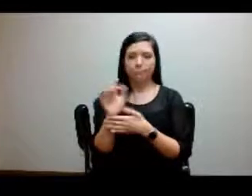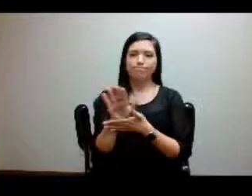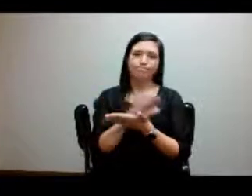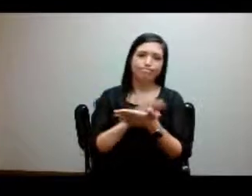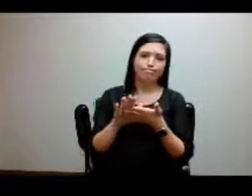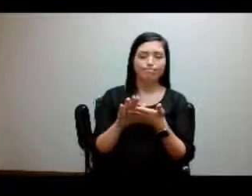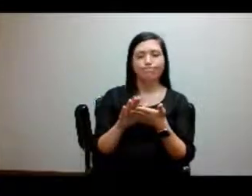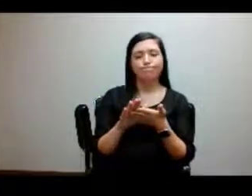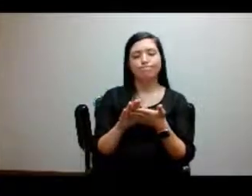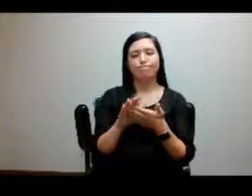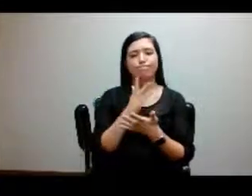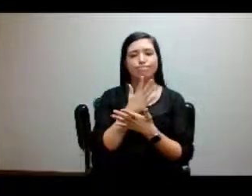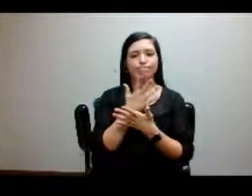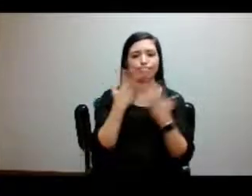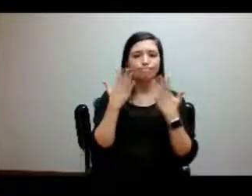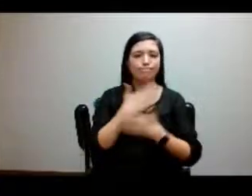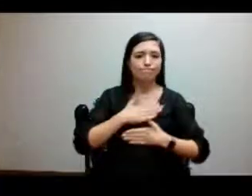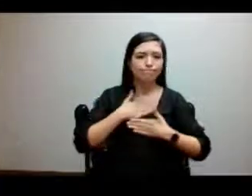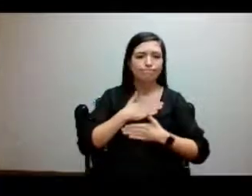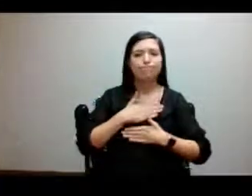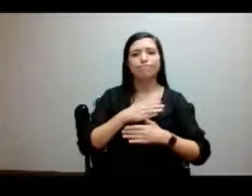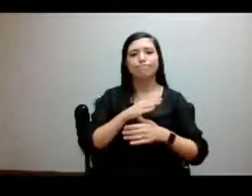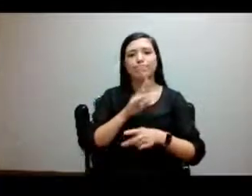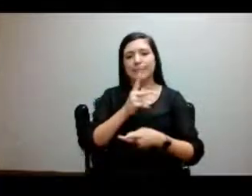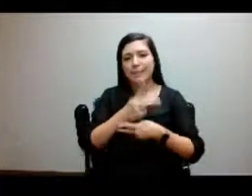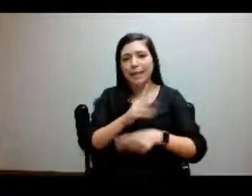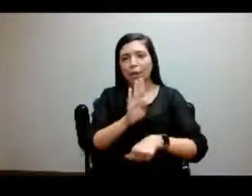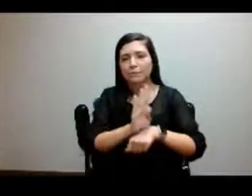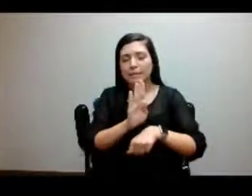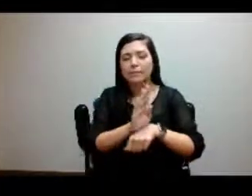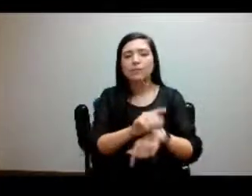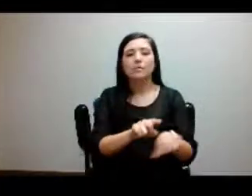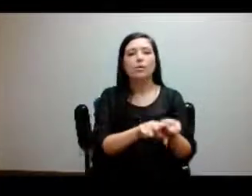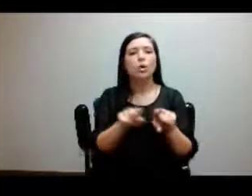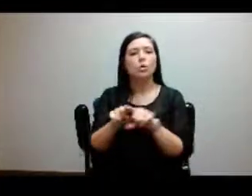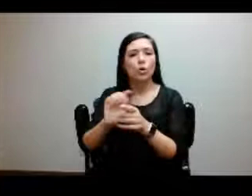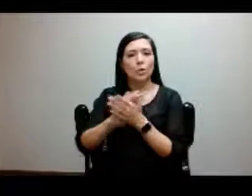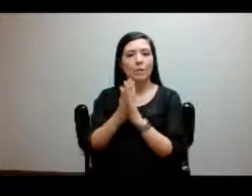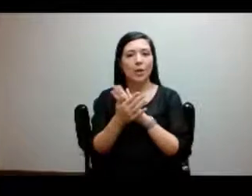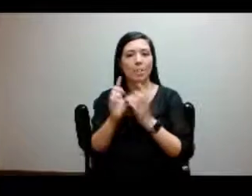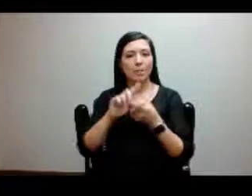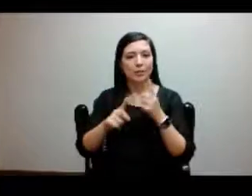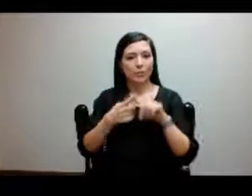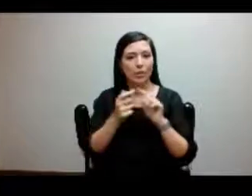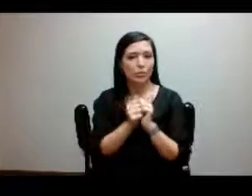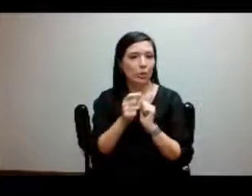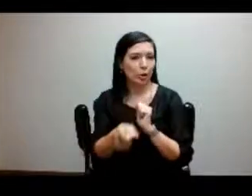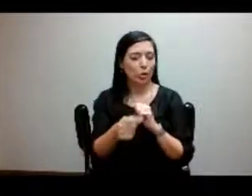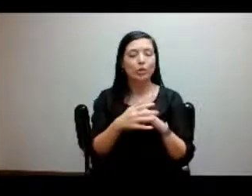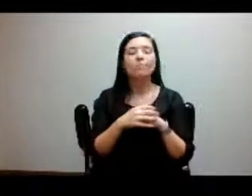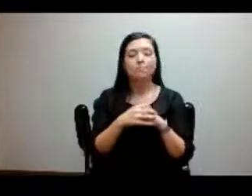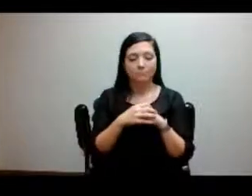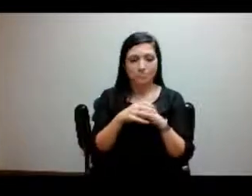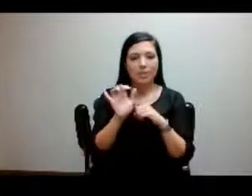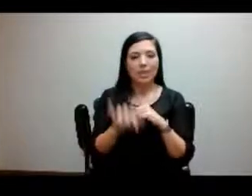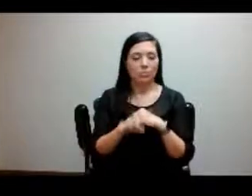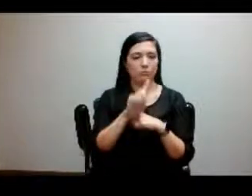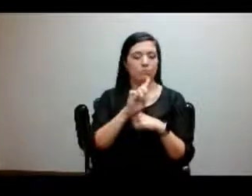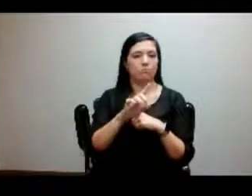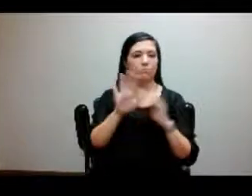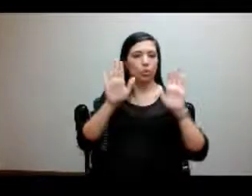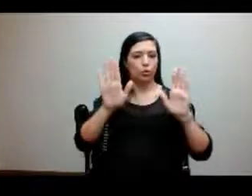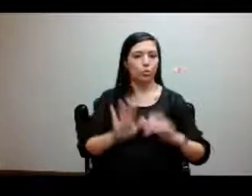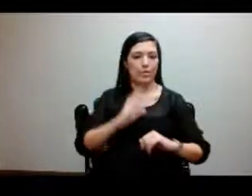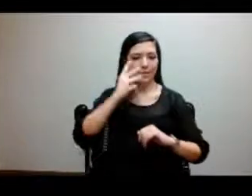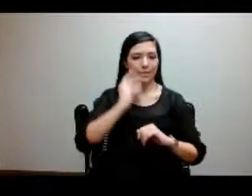doing so and dealing with business, and also, becoming friends with her and developing a relationship. That was a great experience,